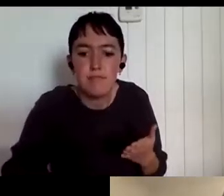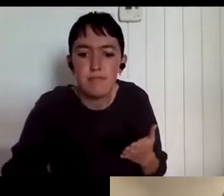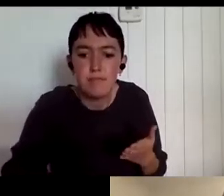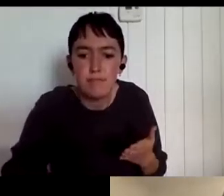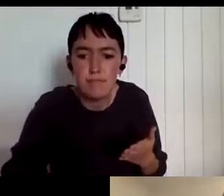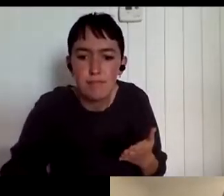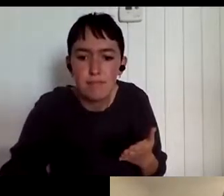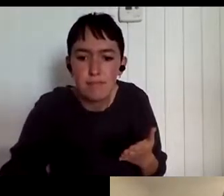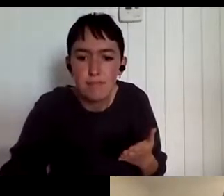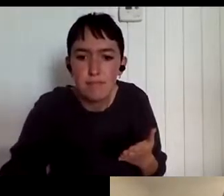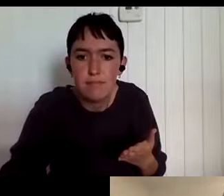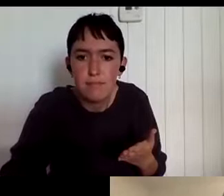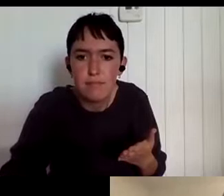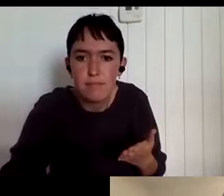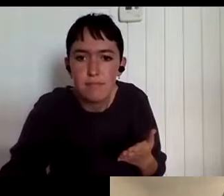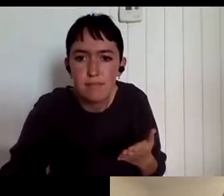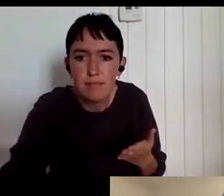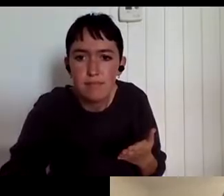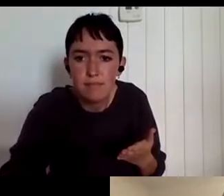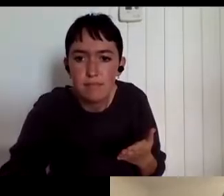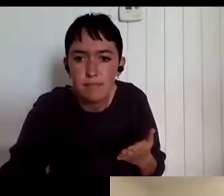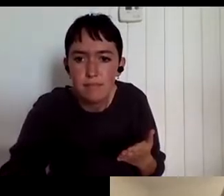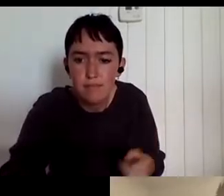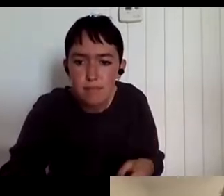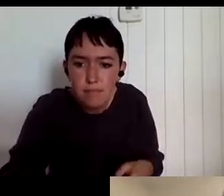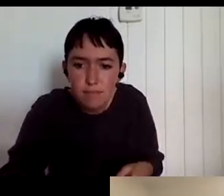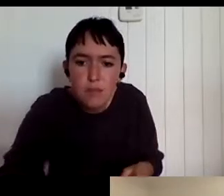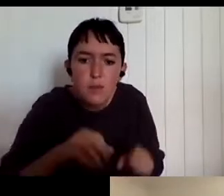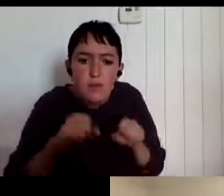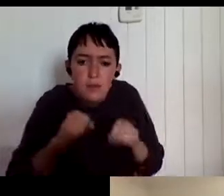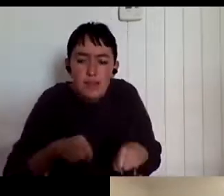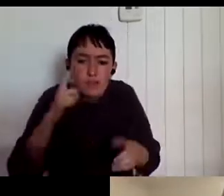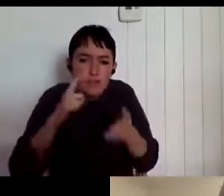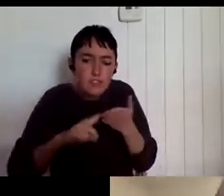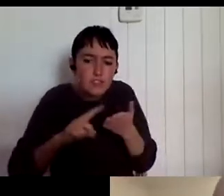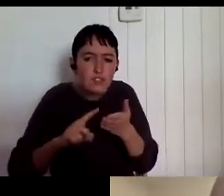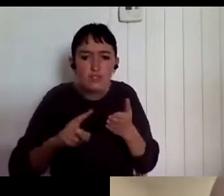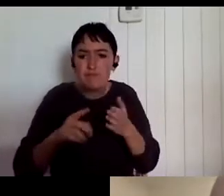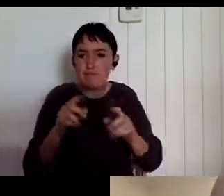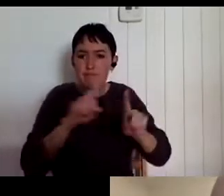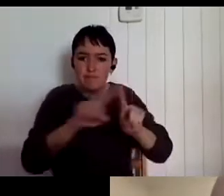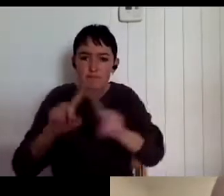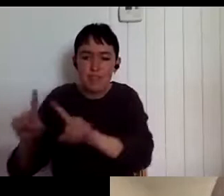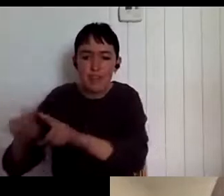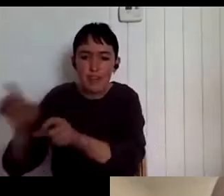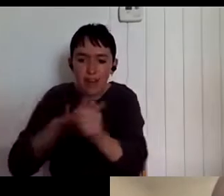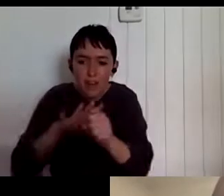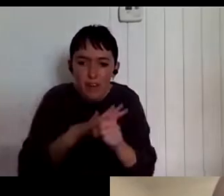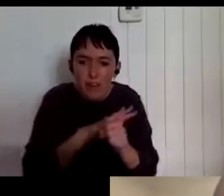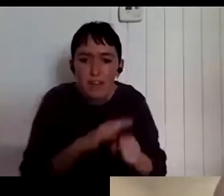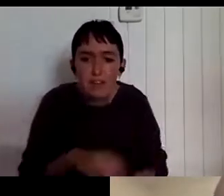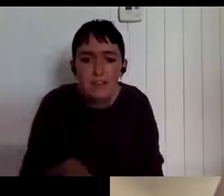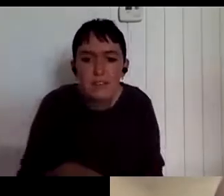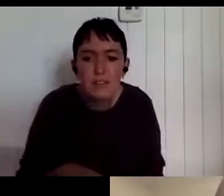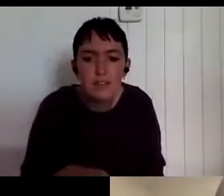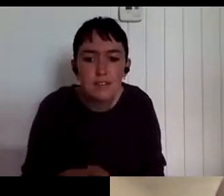through the Electrochemical Society. People have worked in a wide variety of electrochemical fields, not just things that I know, like batteries, but also, you know, like Alex at biosensors, things of